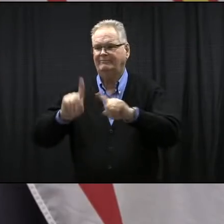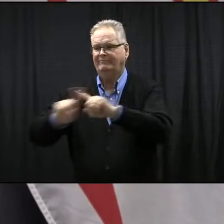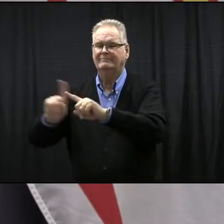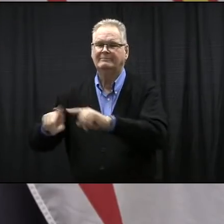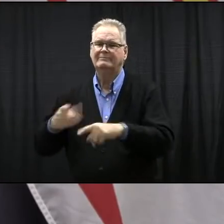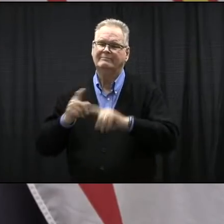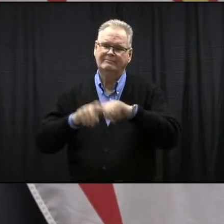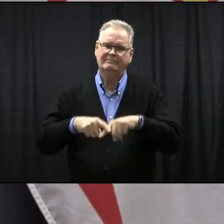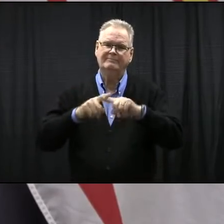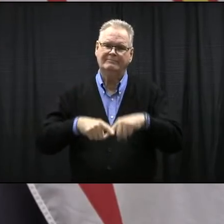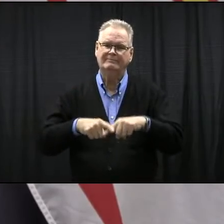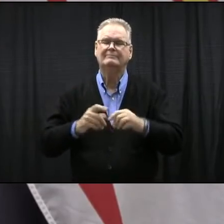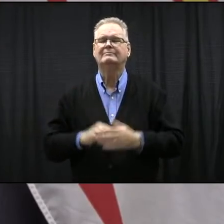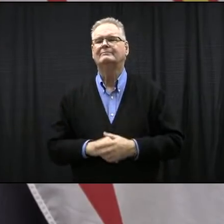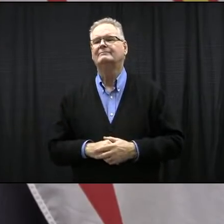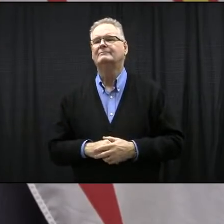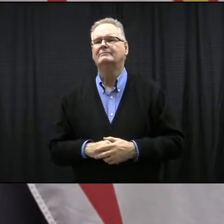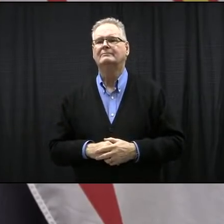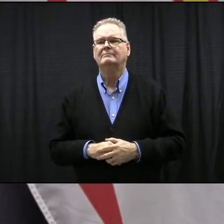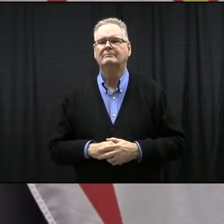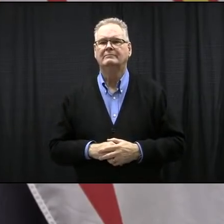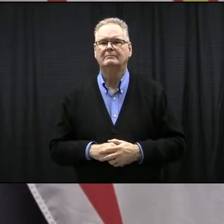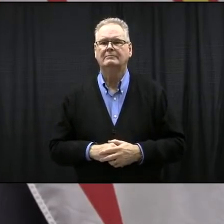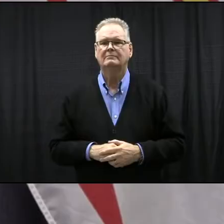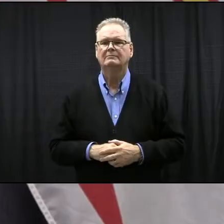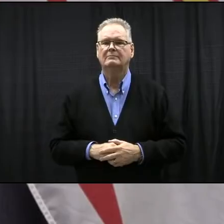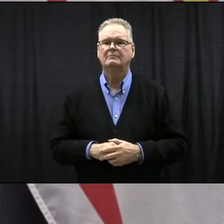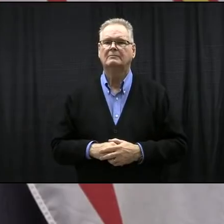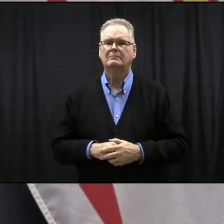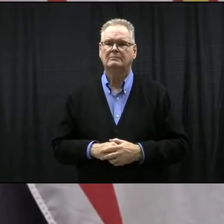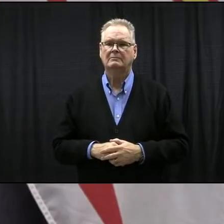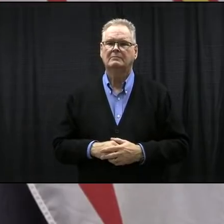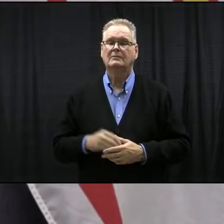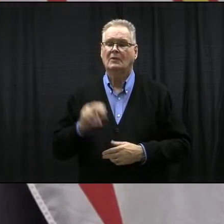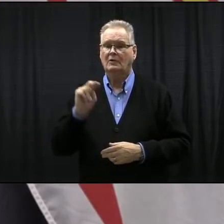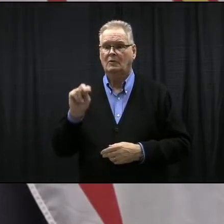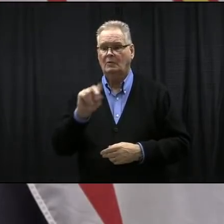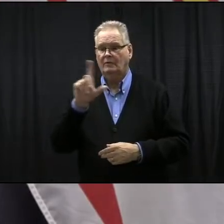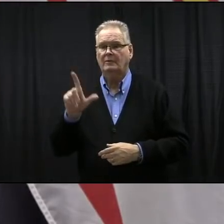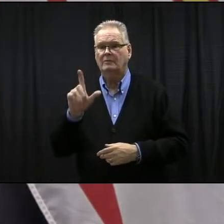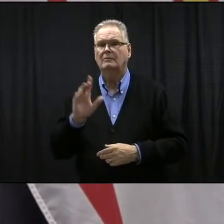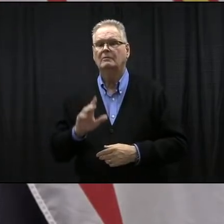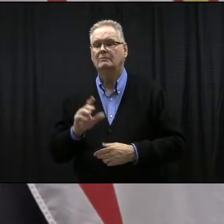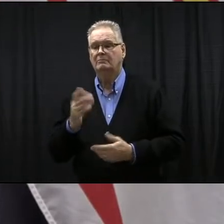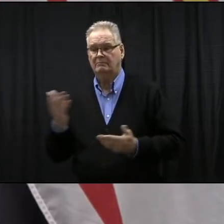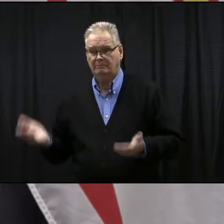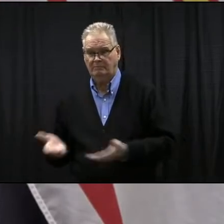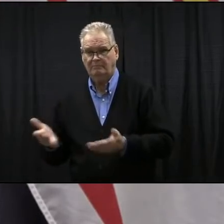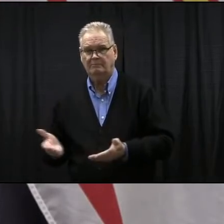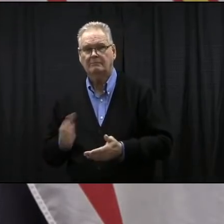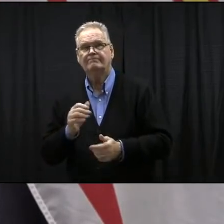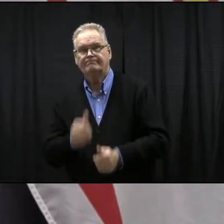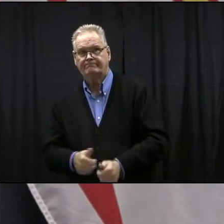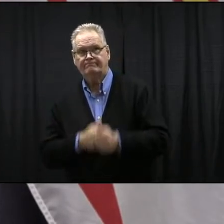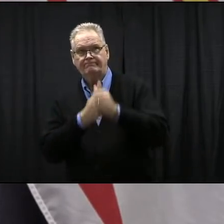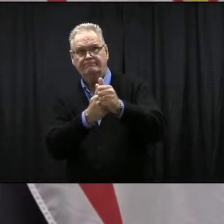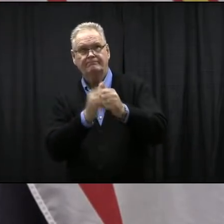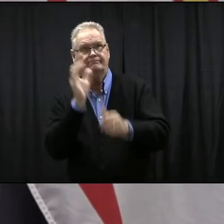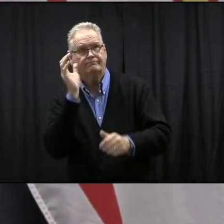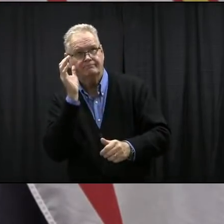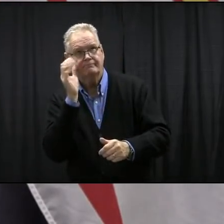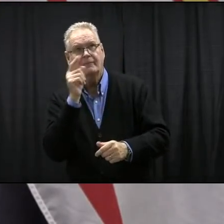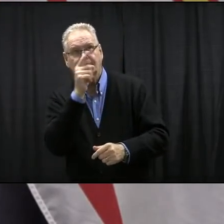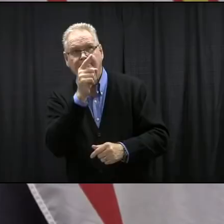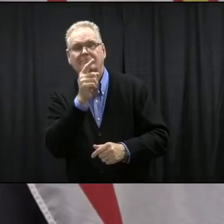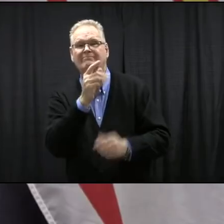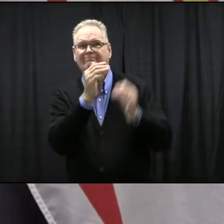Newfoundland and Labrador will follow these guidelines, and more details will be available on our website tomorrow. If you are unsure if you meet the